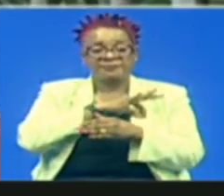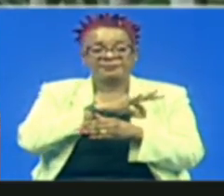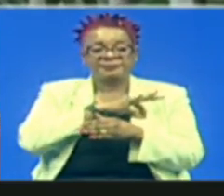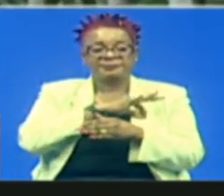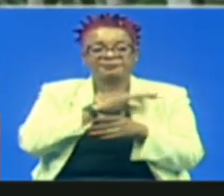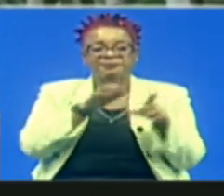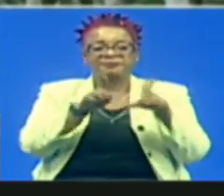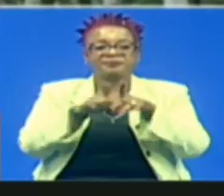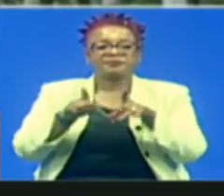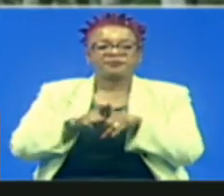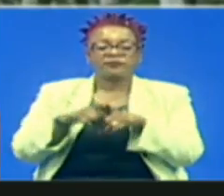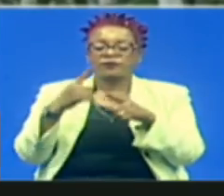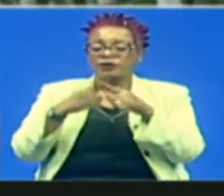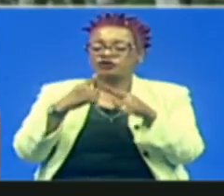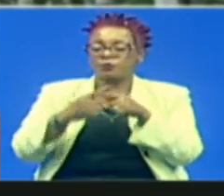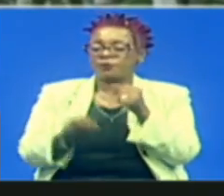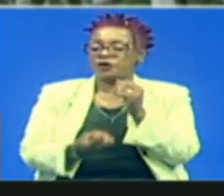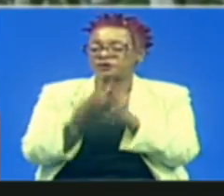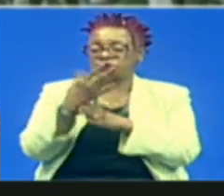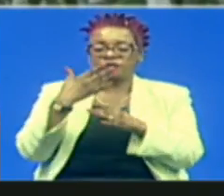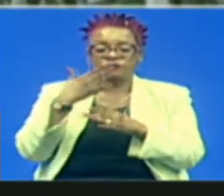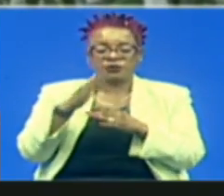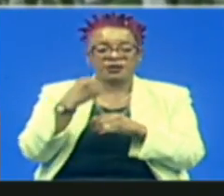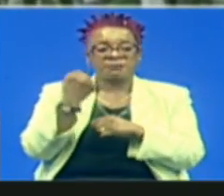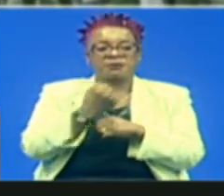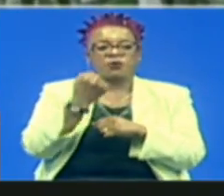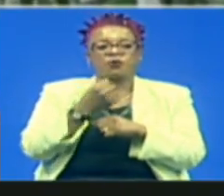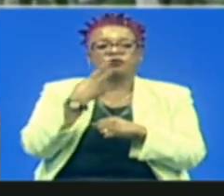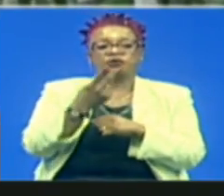hand, total production of sugar in May was